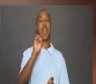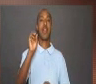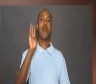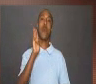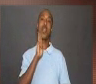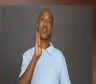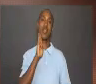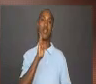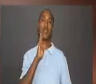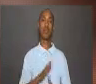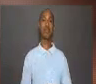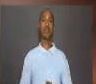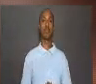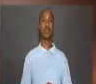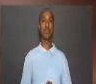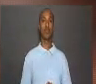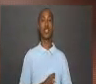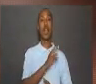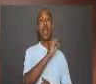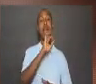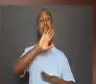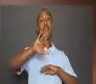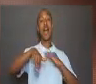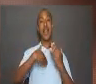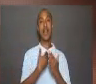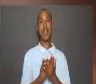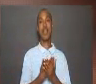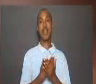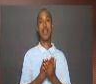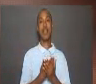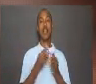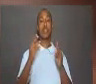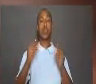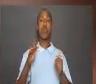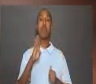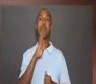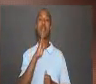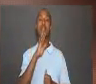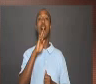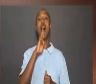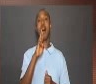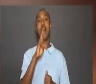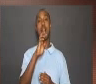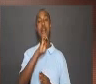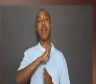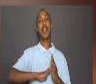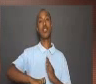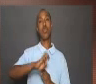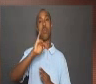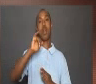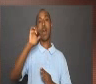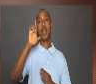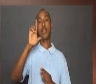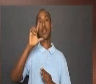and water. And finally, soluble bases are electrolytes,